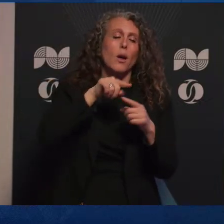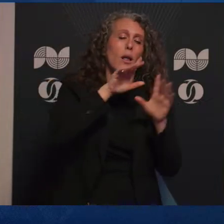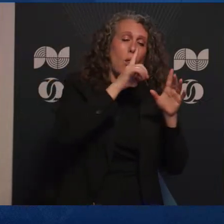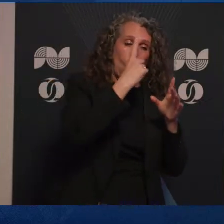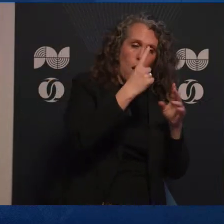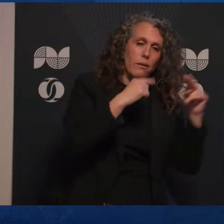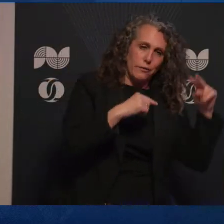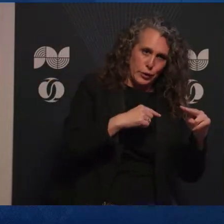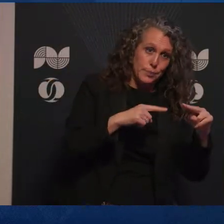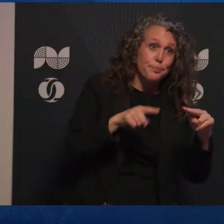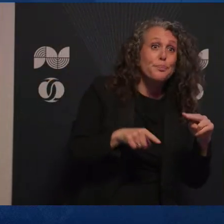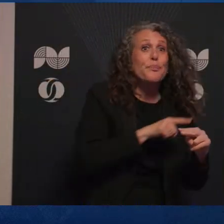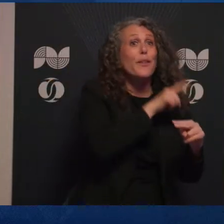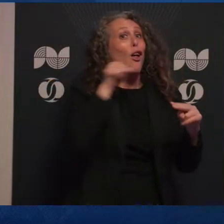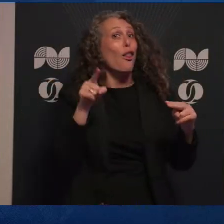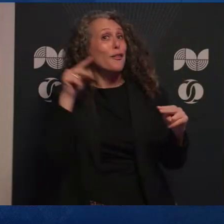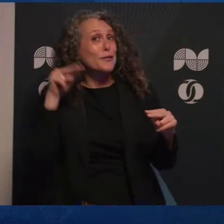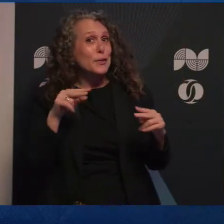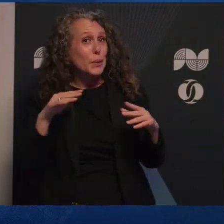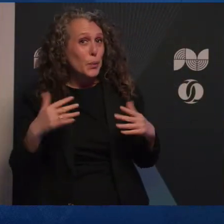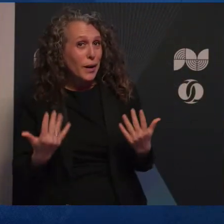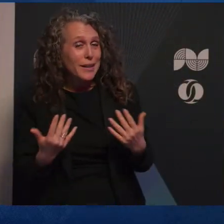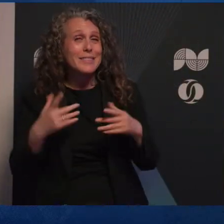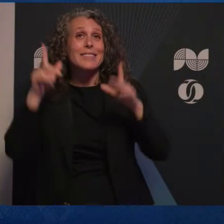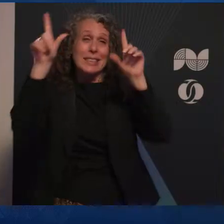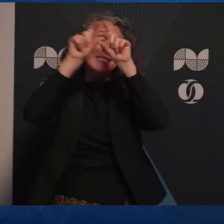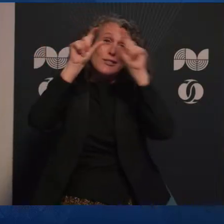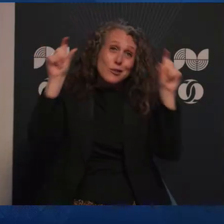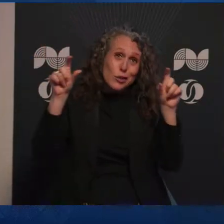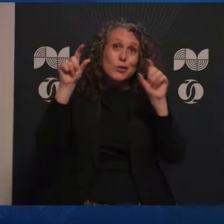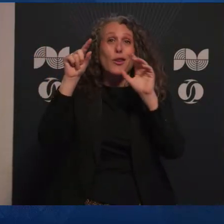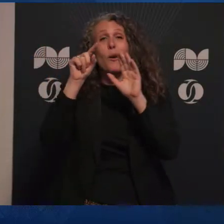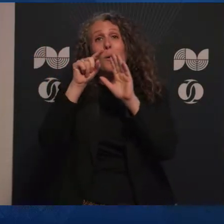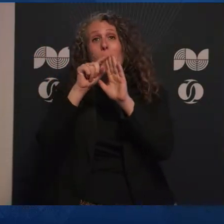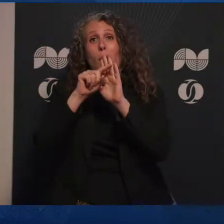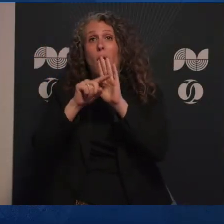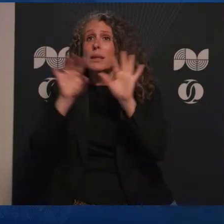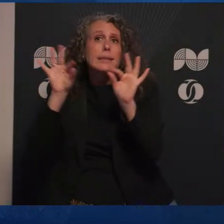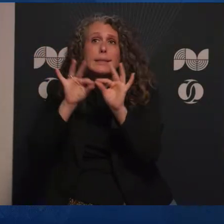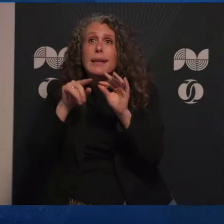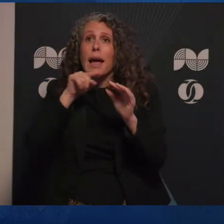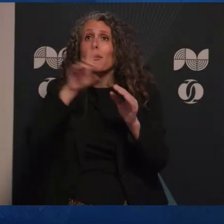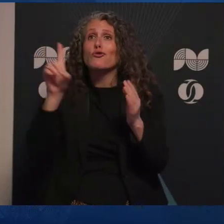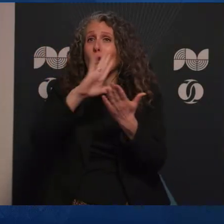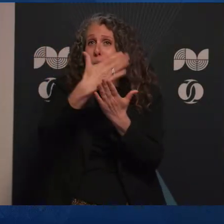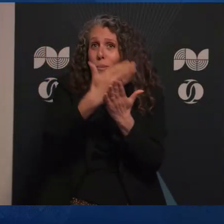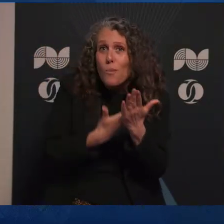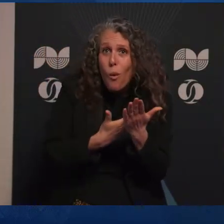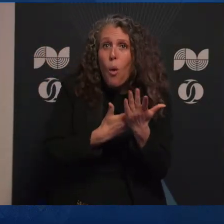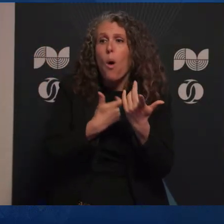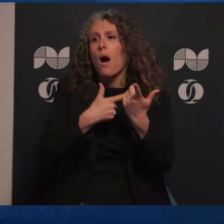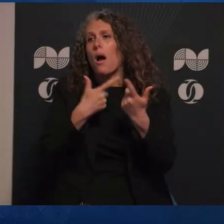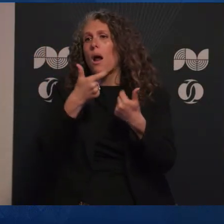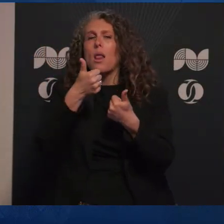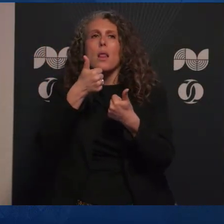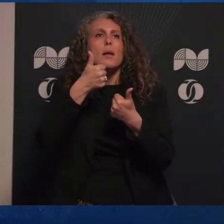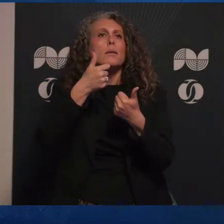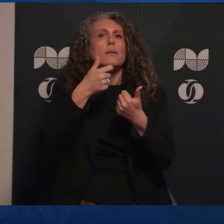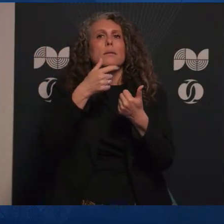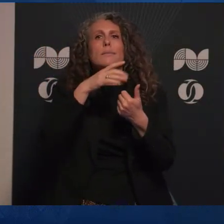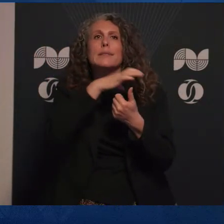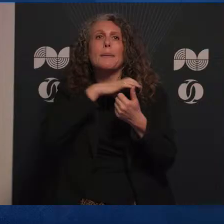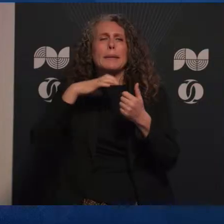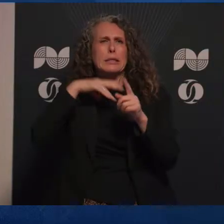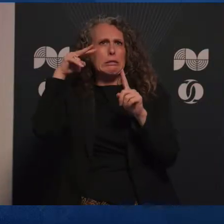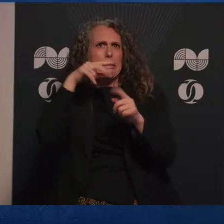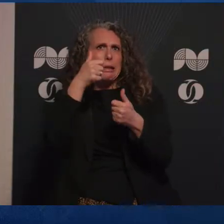is that industrial policy in the Draghi report and in the competitiveness compass of the Commission is to